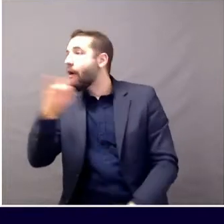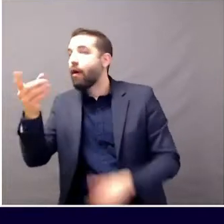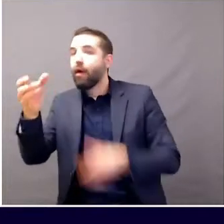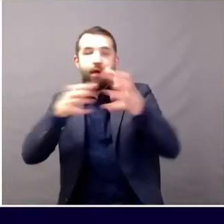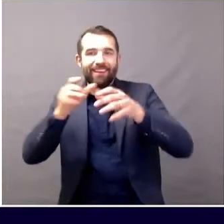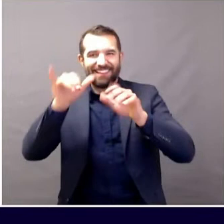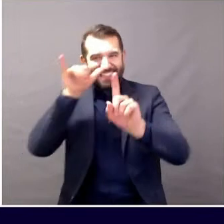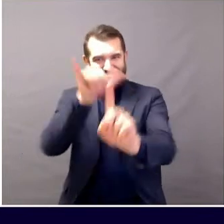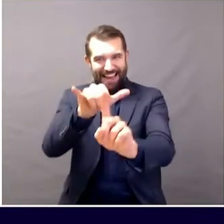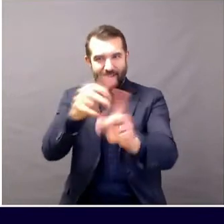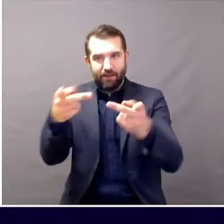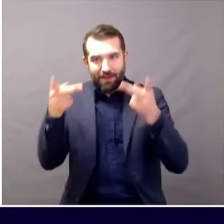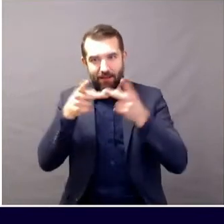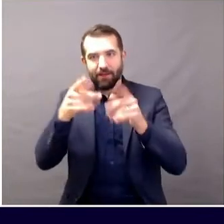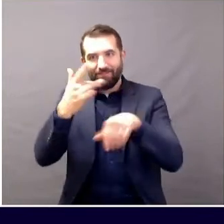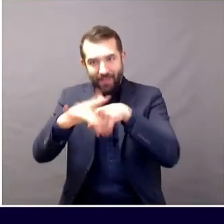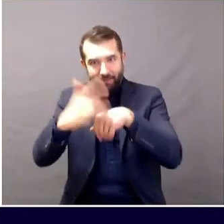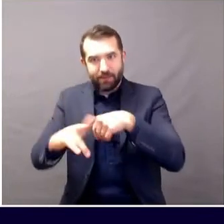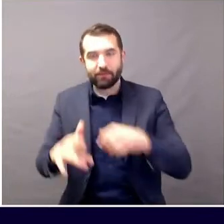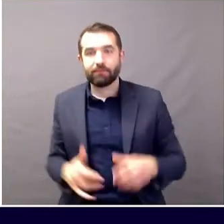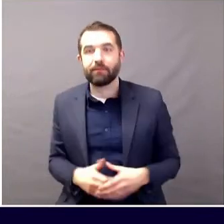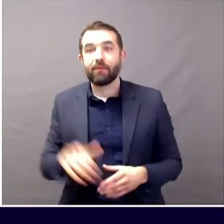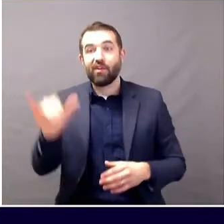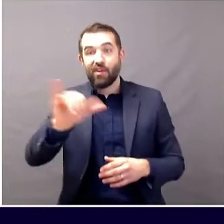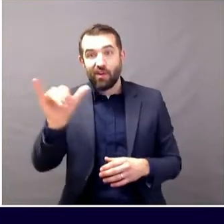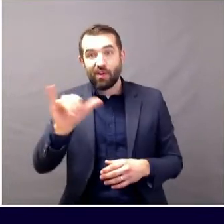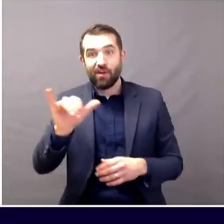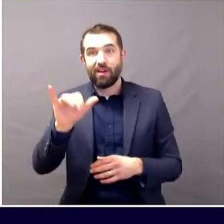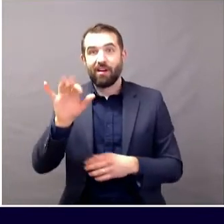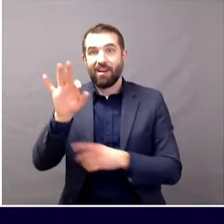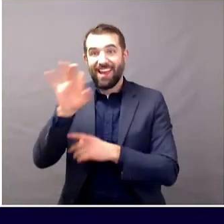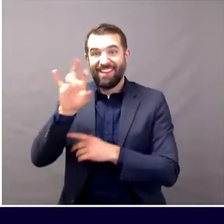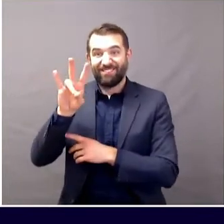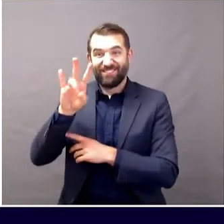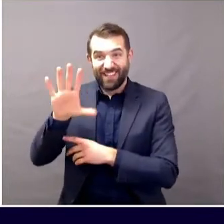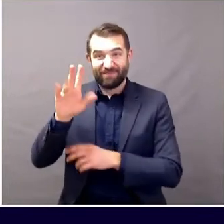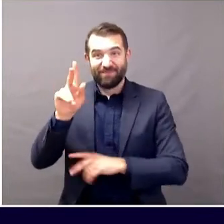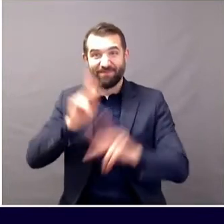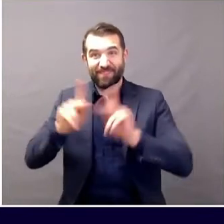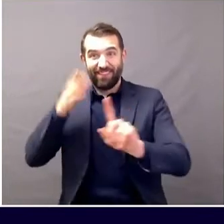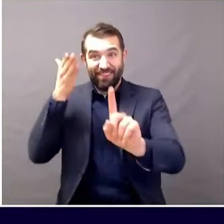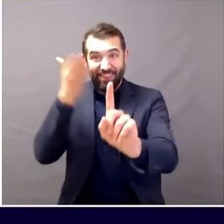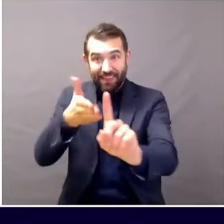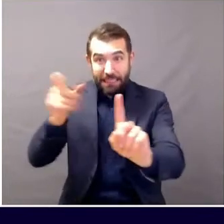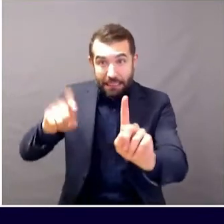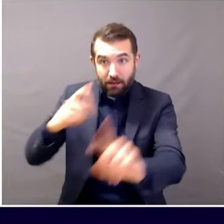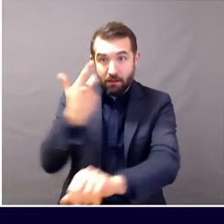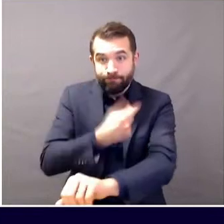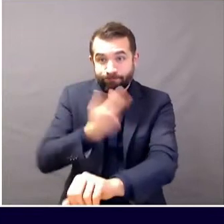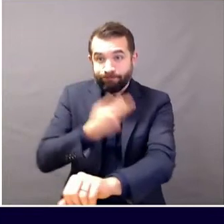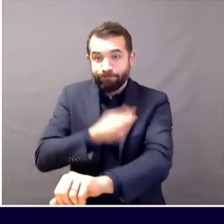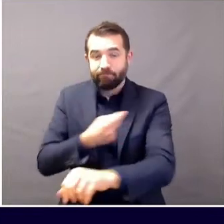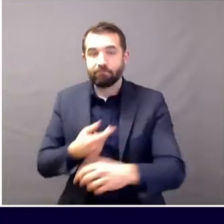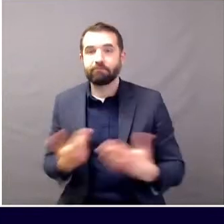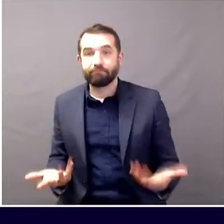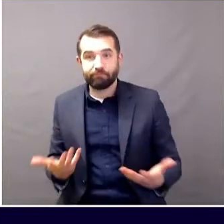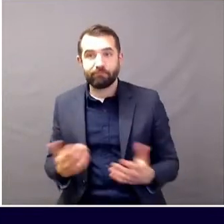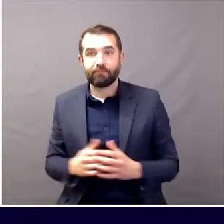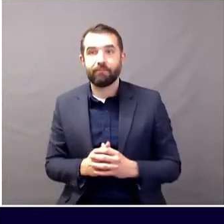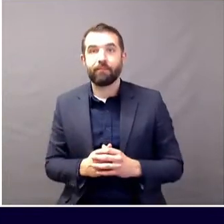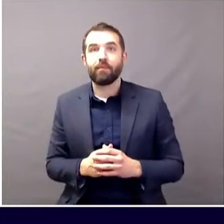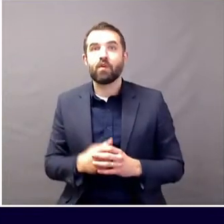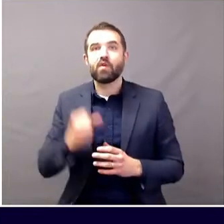on their site that they can vaccinate. So these operational considerations also are part of the equation for which facilities get